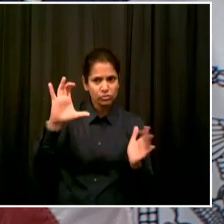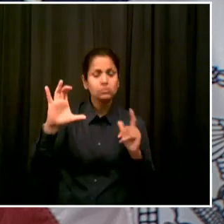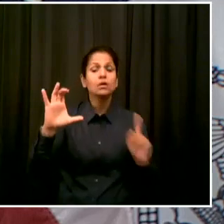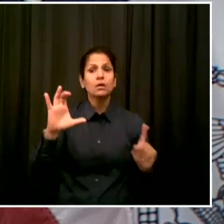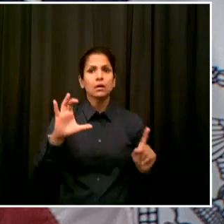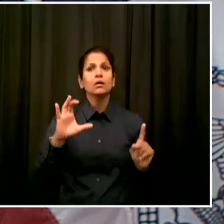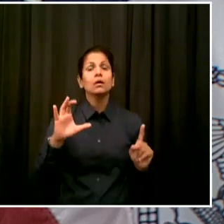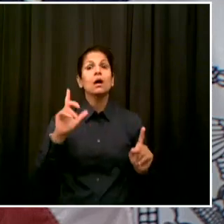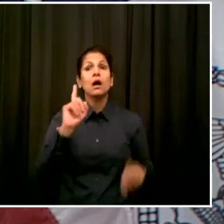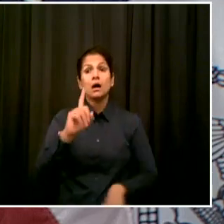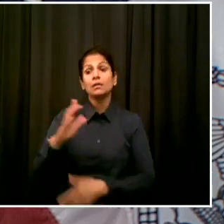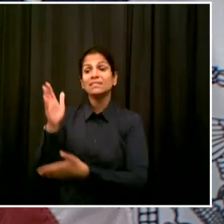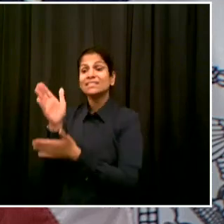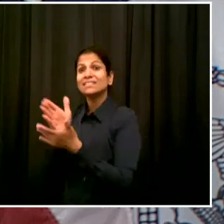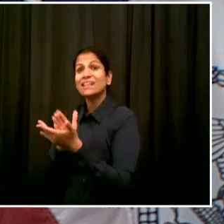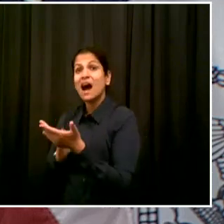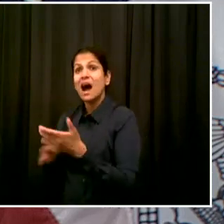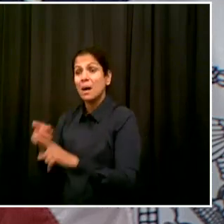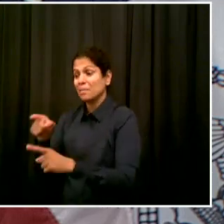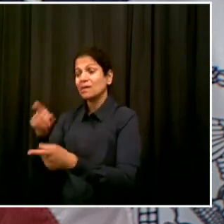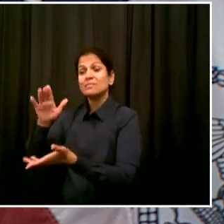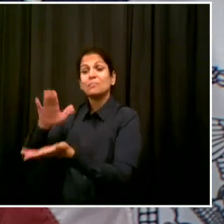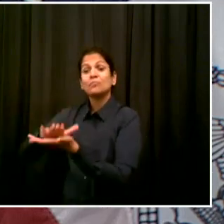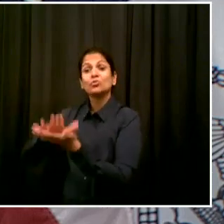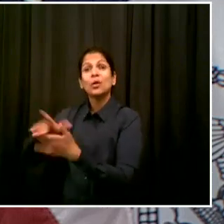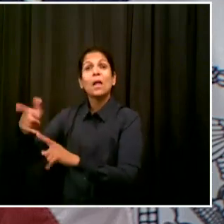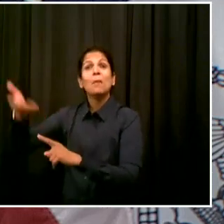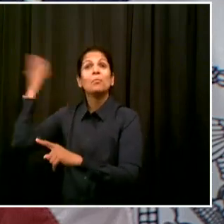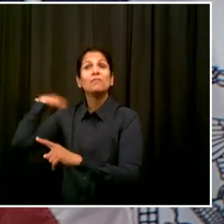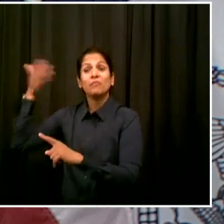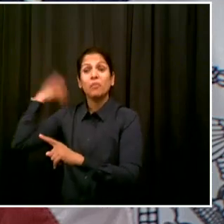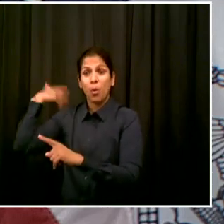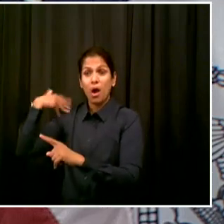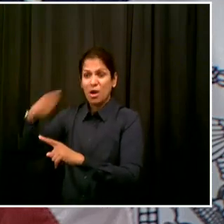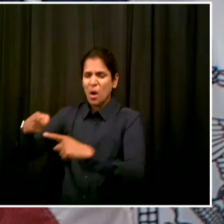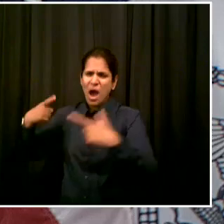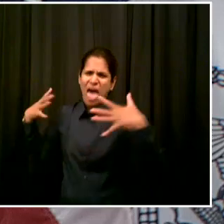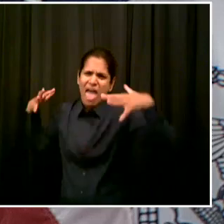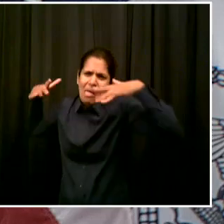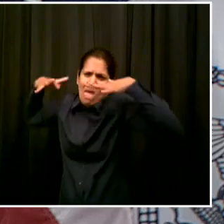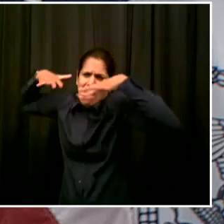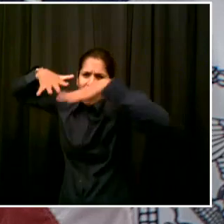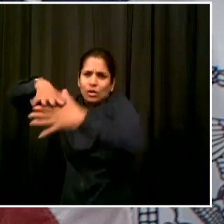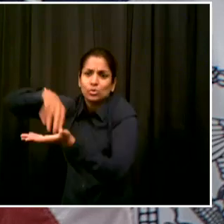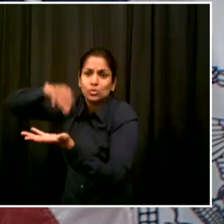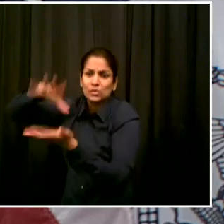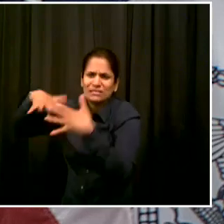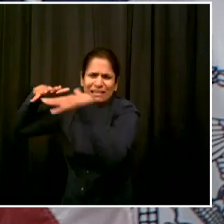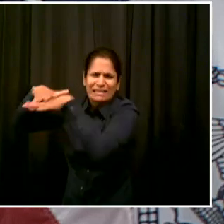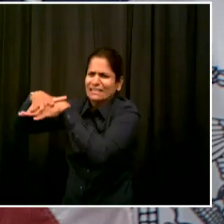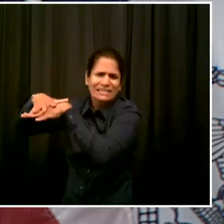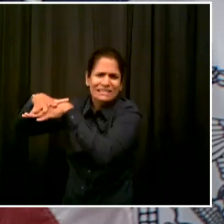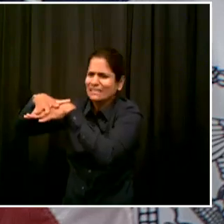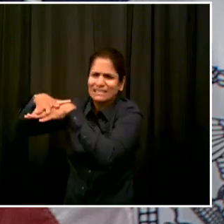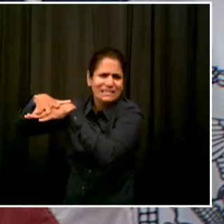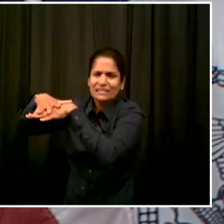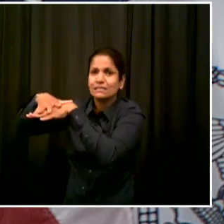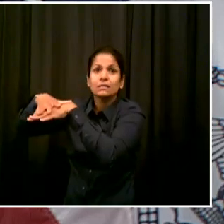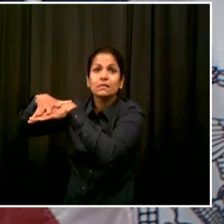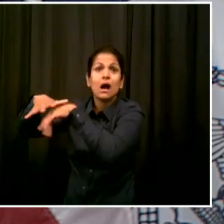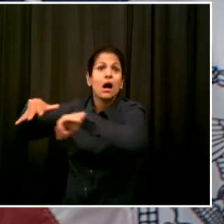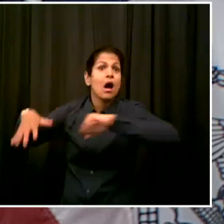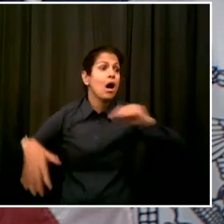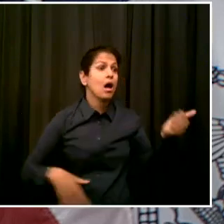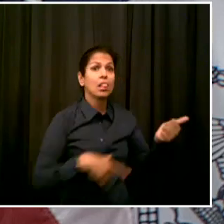space. That will be going on for years and years. Other buildings are not crowded at all. In fact, some of our school buildings are very